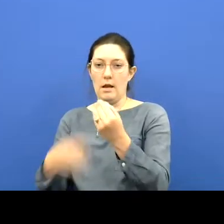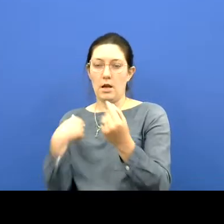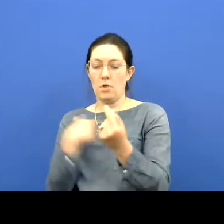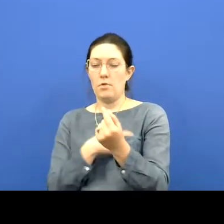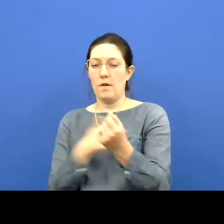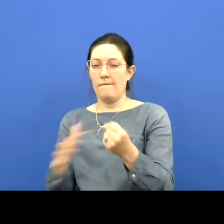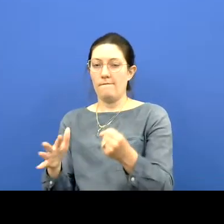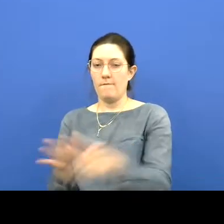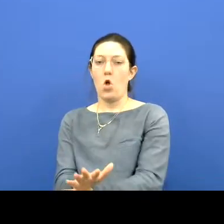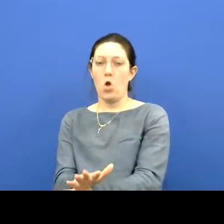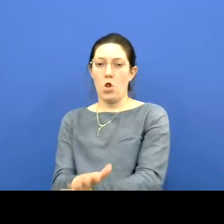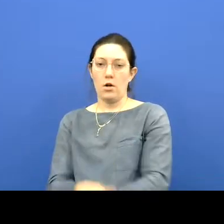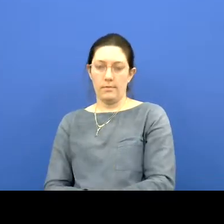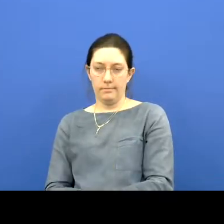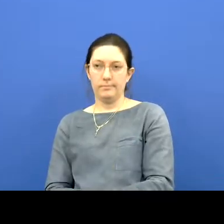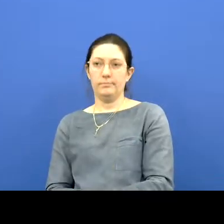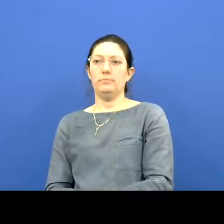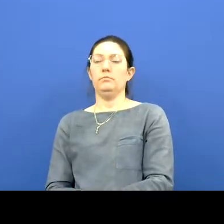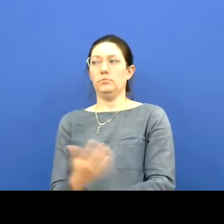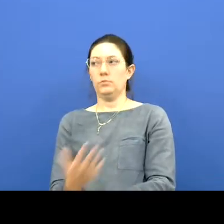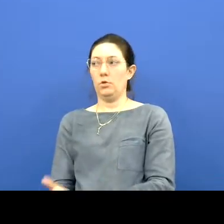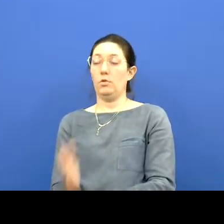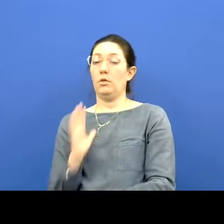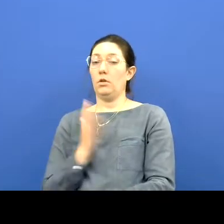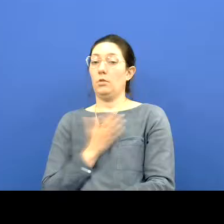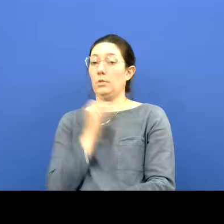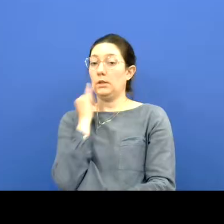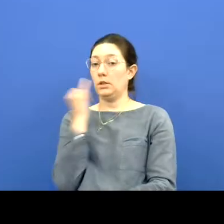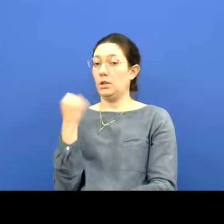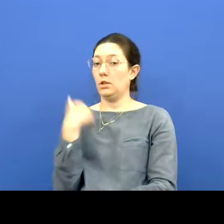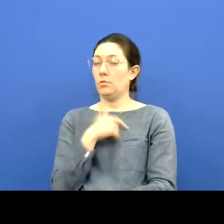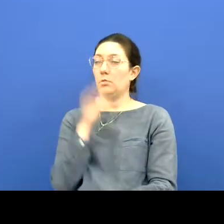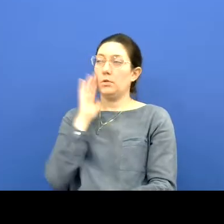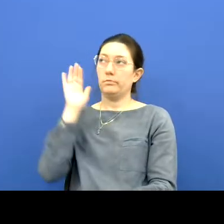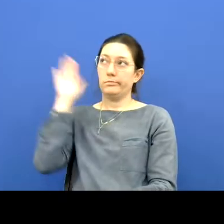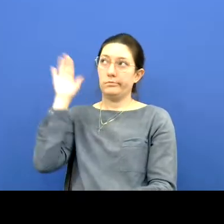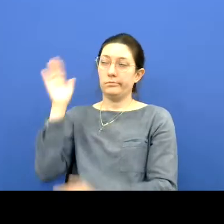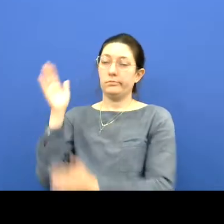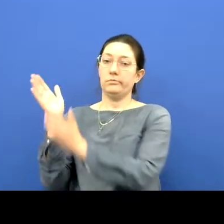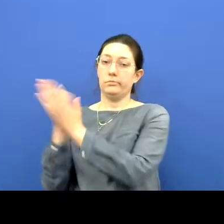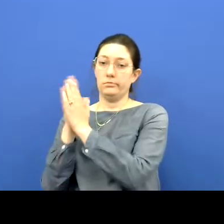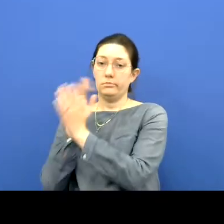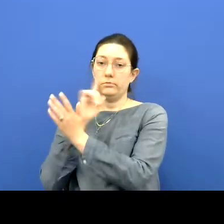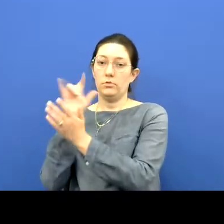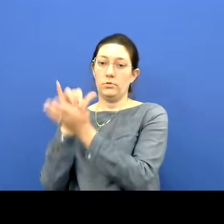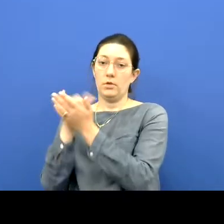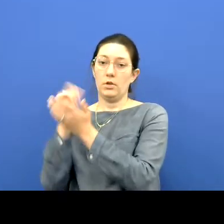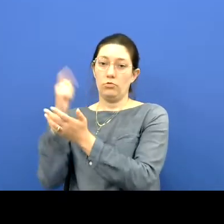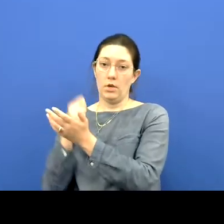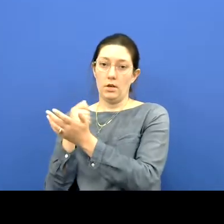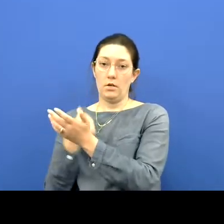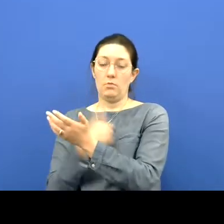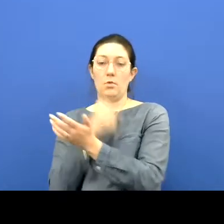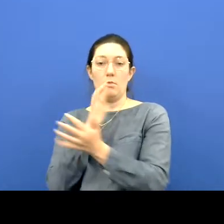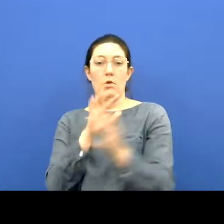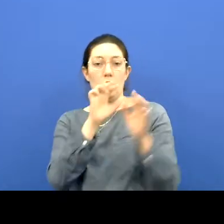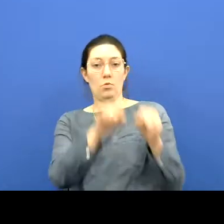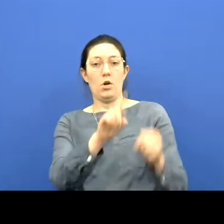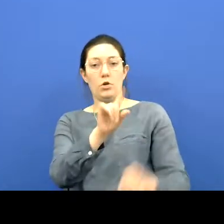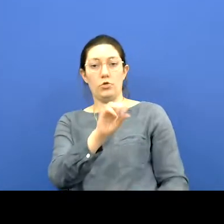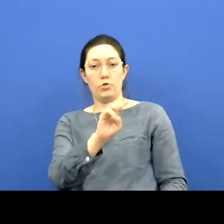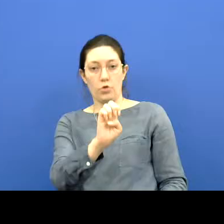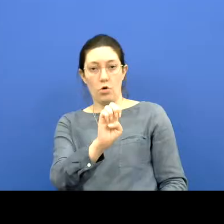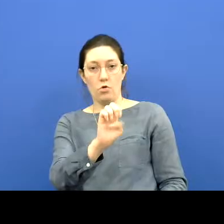there. And so the idea would be we would acquire the Dome Arena and we would move